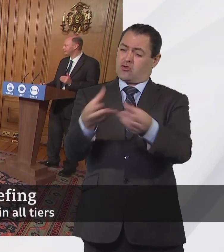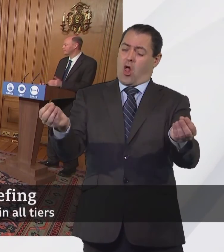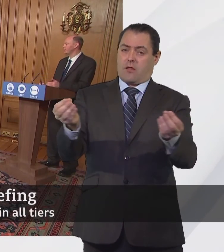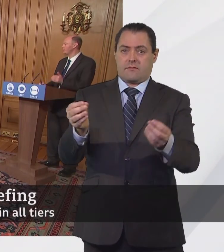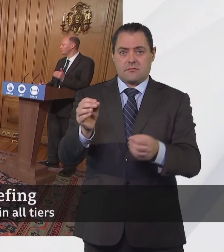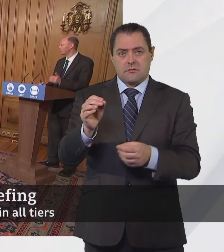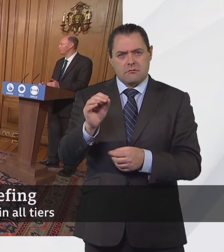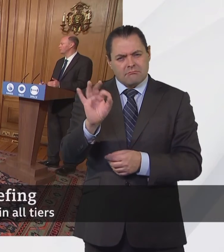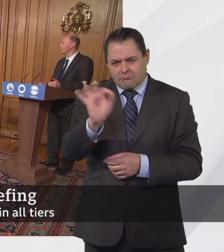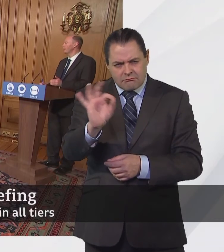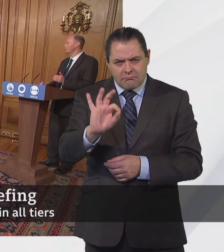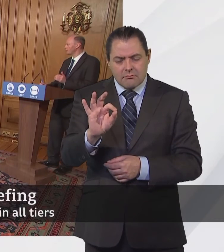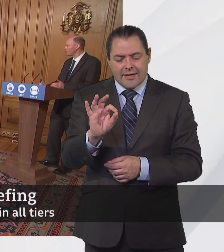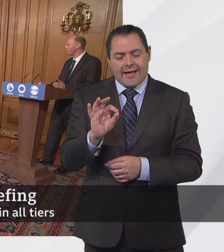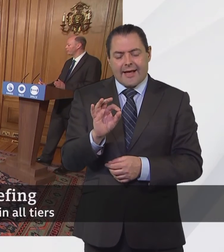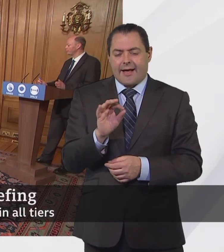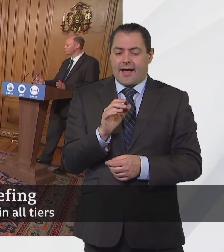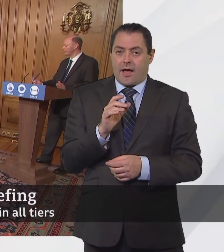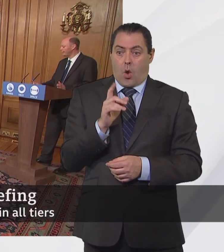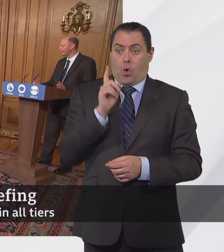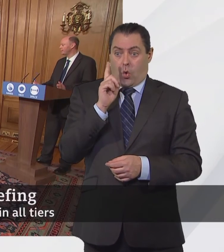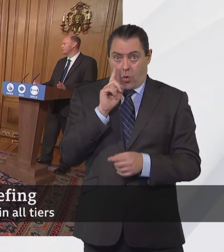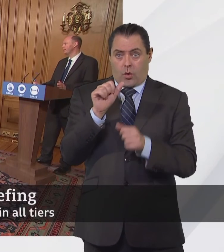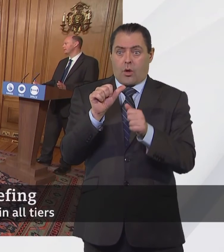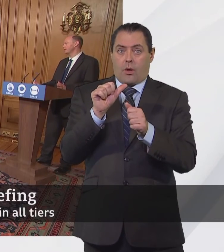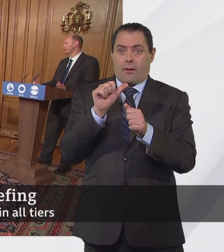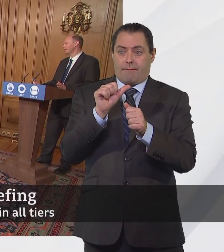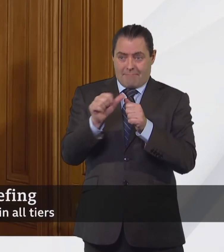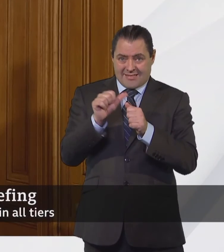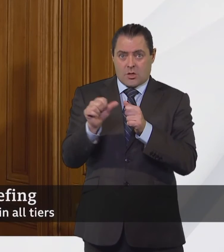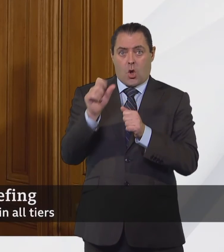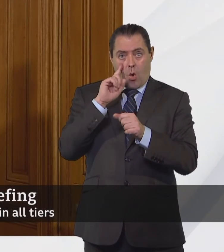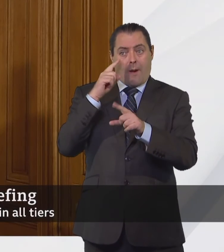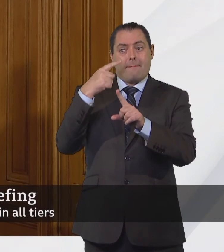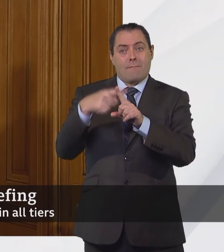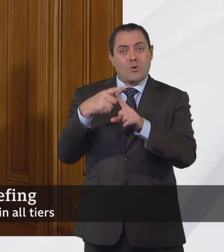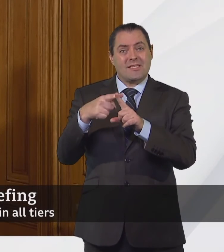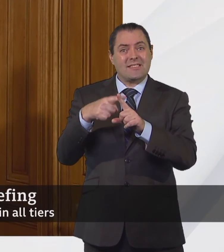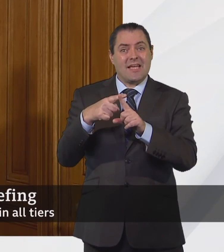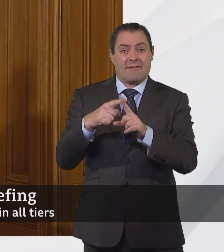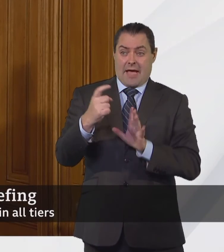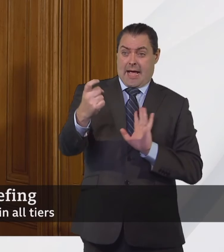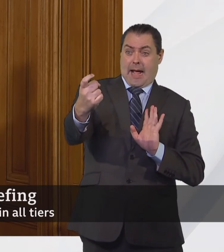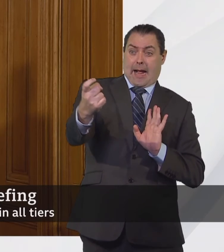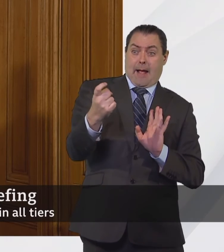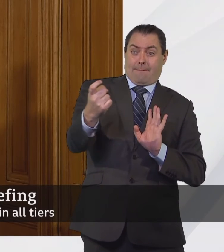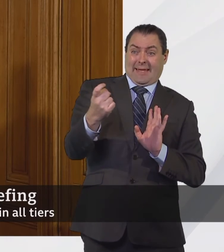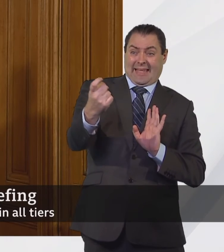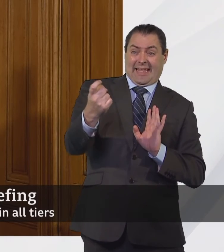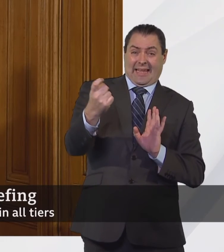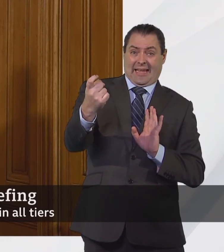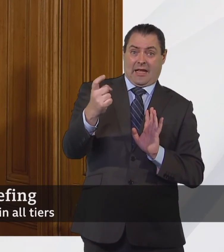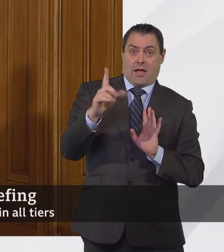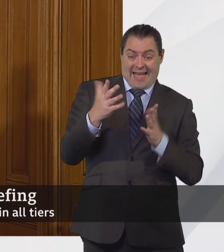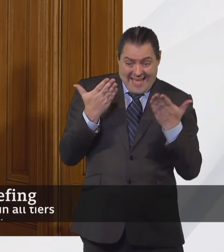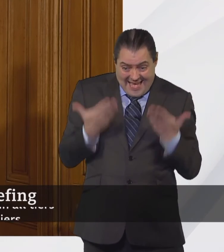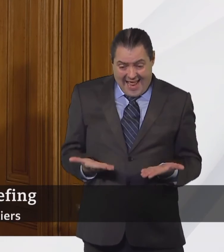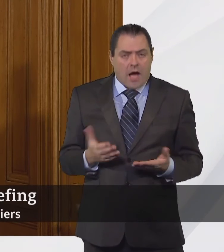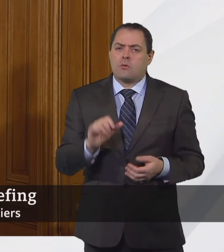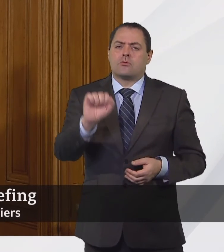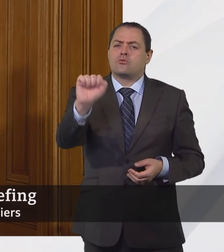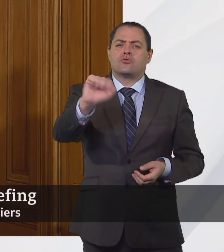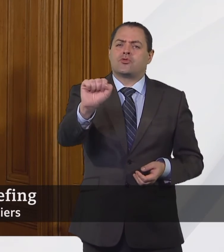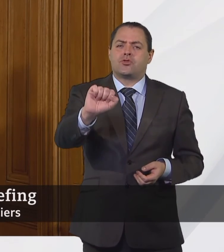wait, this is something which has got time, we can see an end to it, but the end is not now, and we've really got to keep that discipline and that